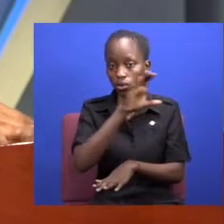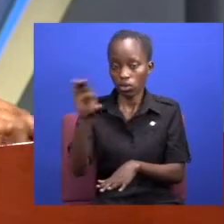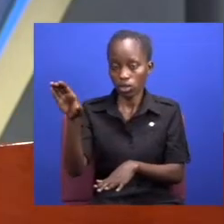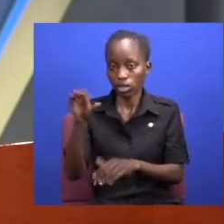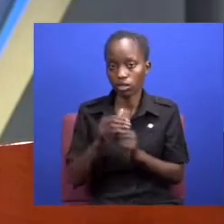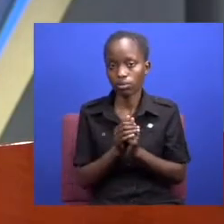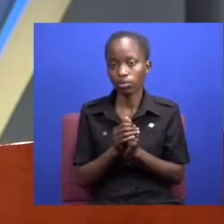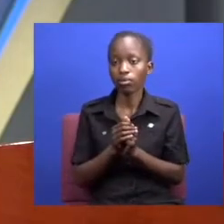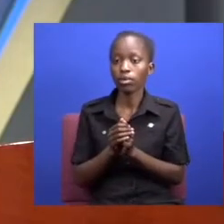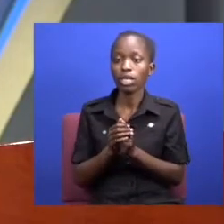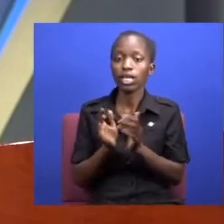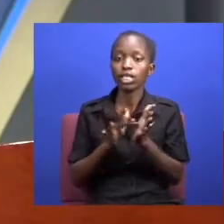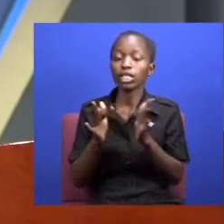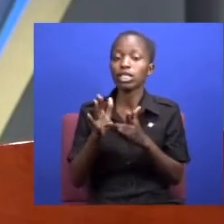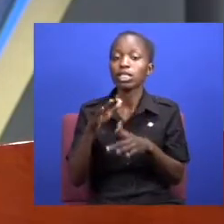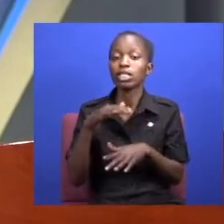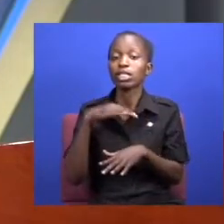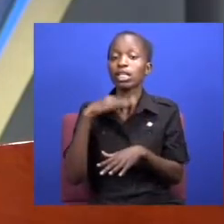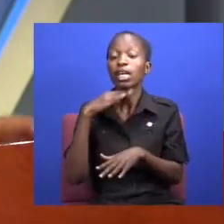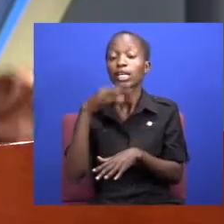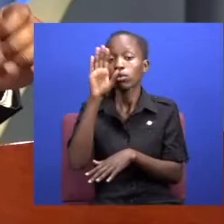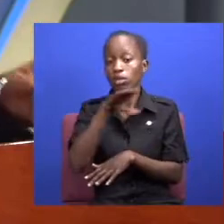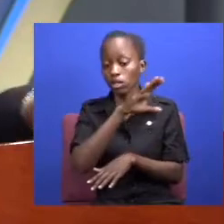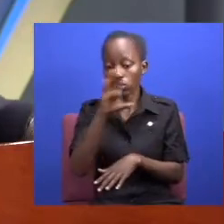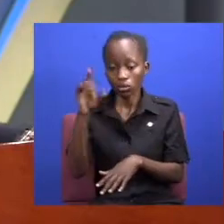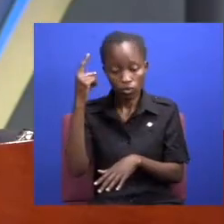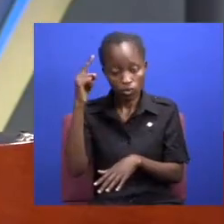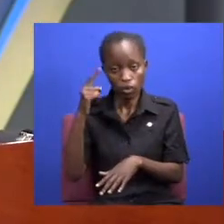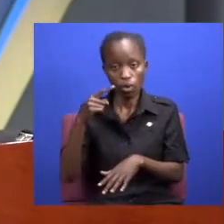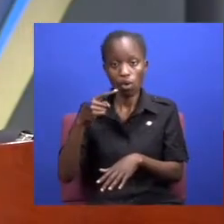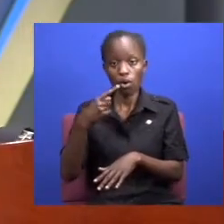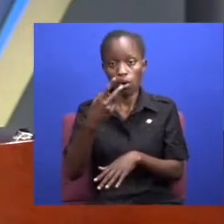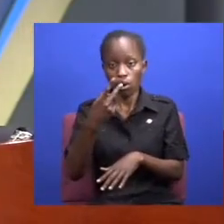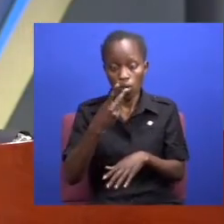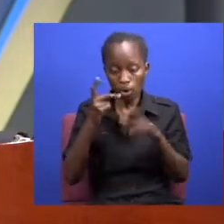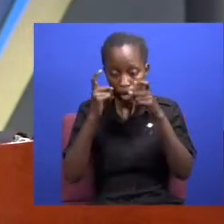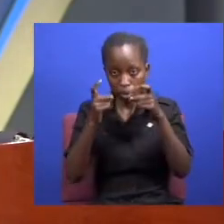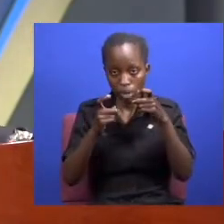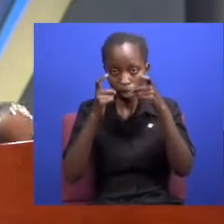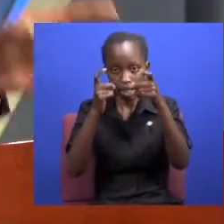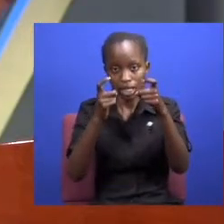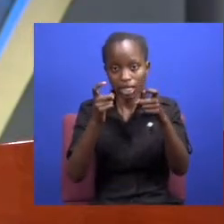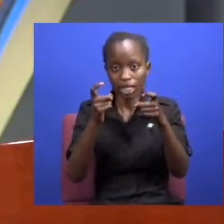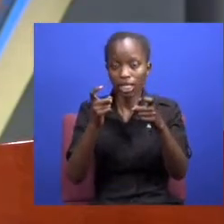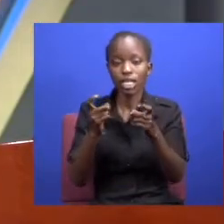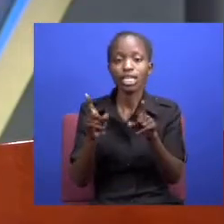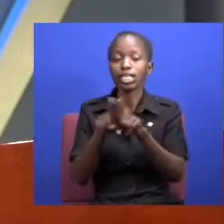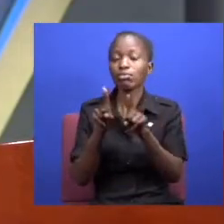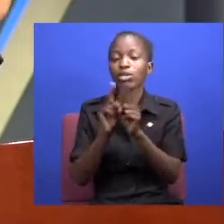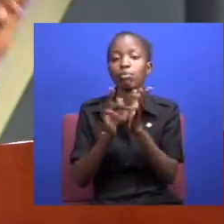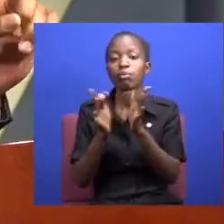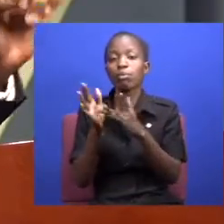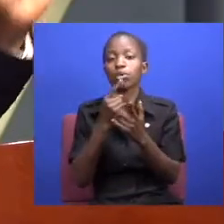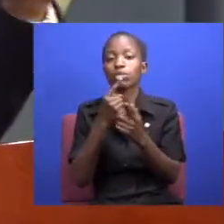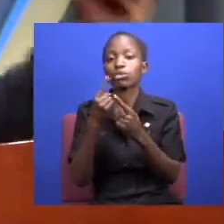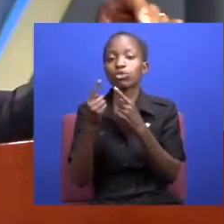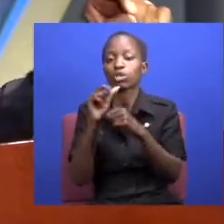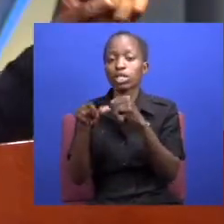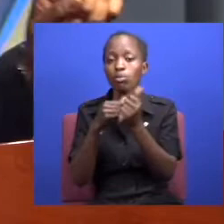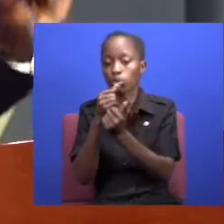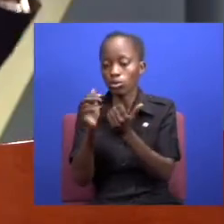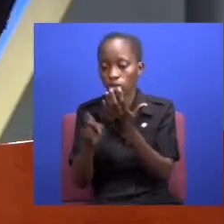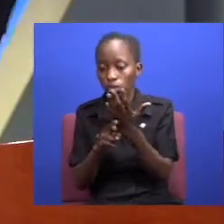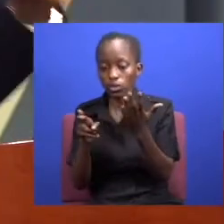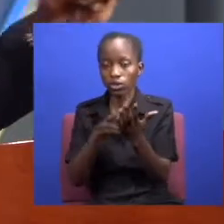Calvary. And he died on the cross for your sin and my sin. The Bible tells us of the resurrection of Jesus Christ from the